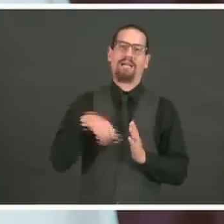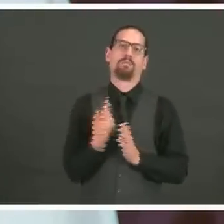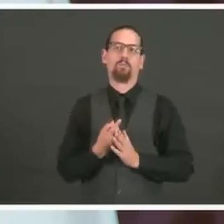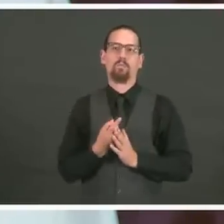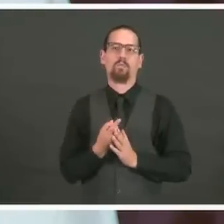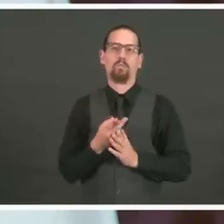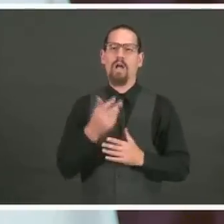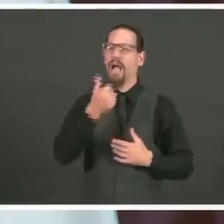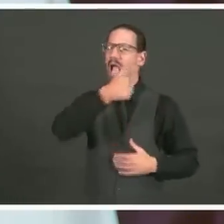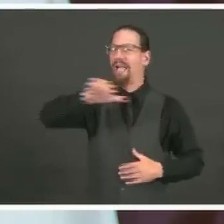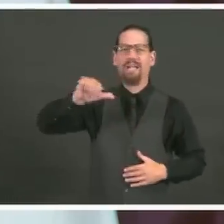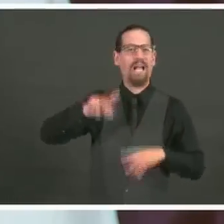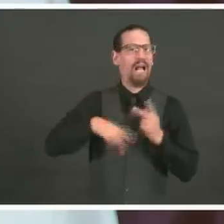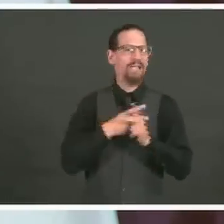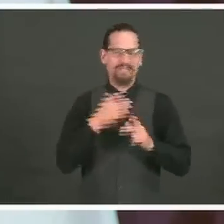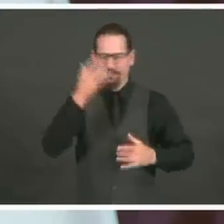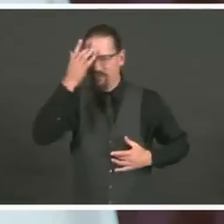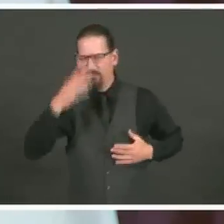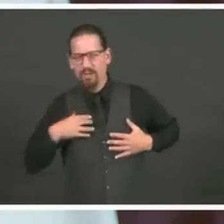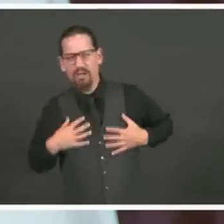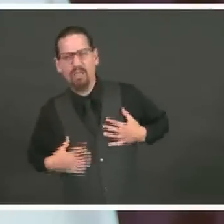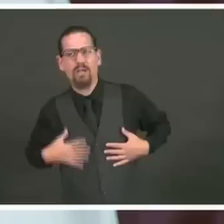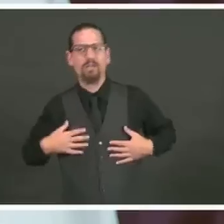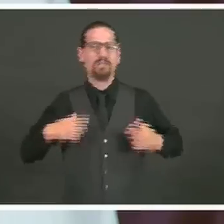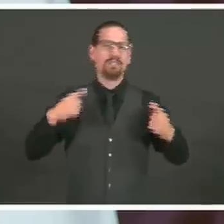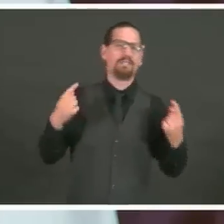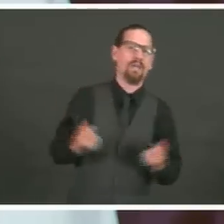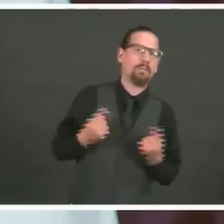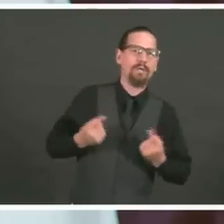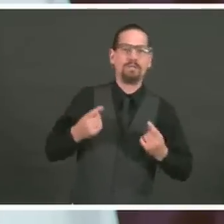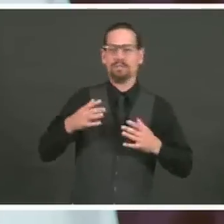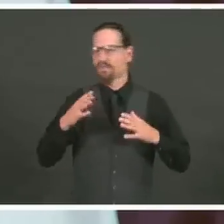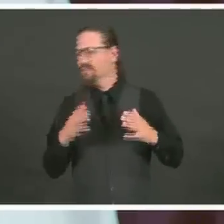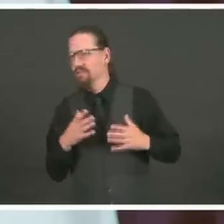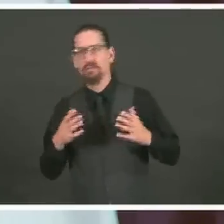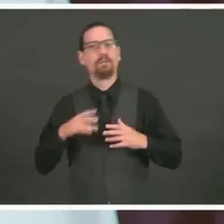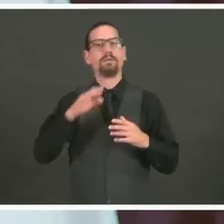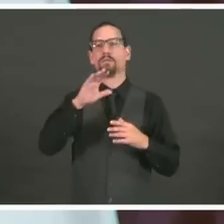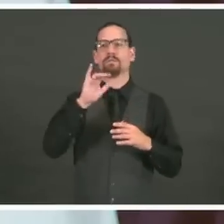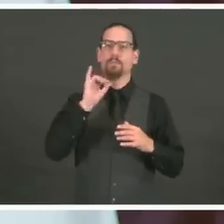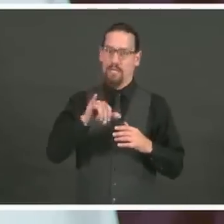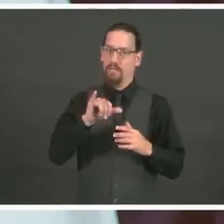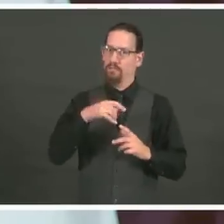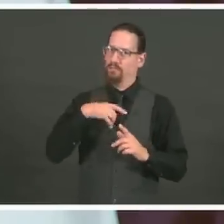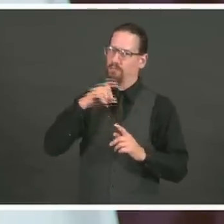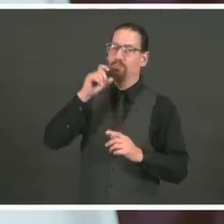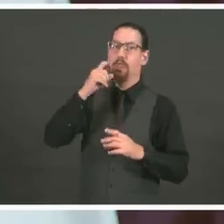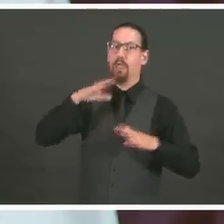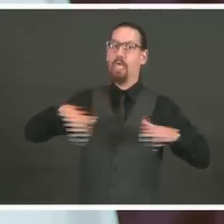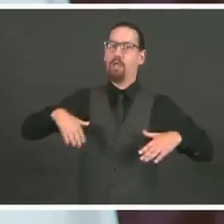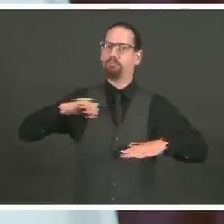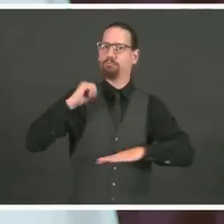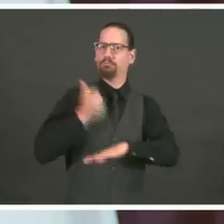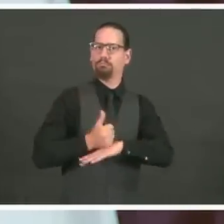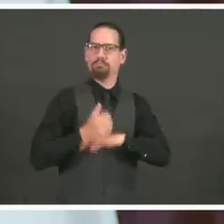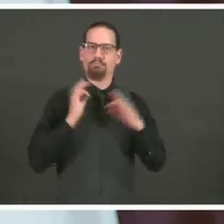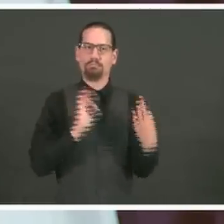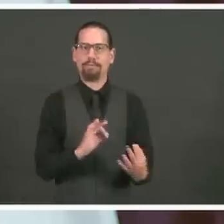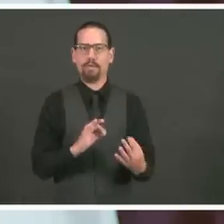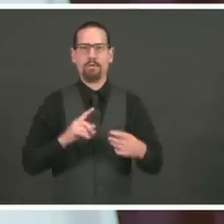quite there, and I don't know if we'll be able to get to that, but we are within 2